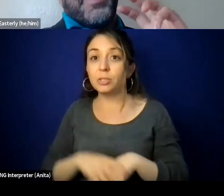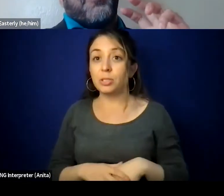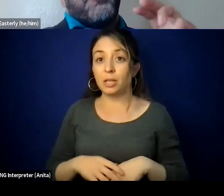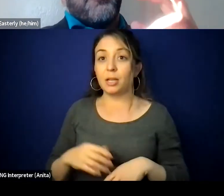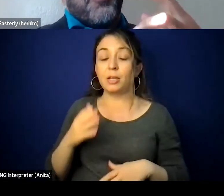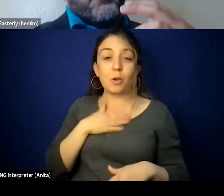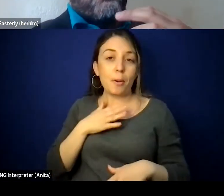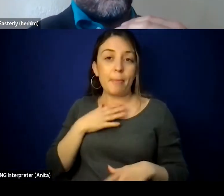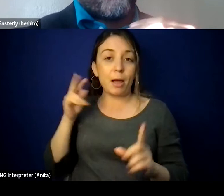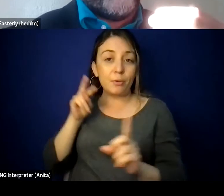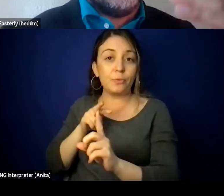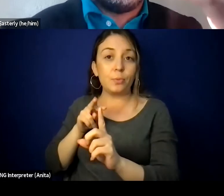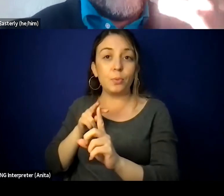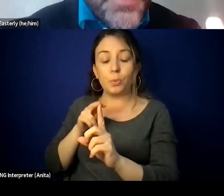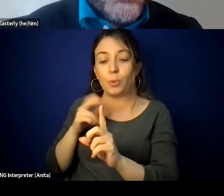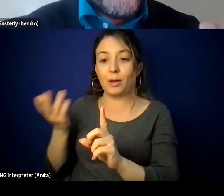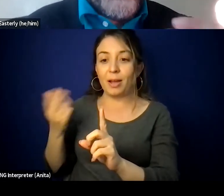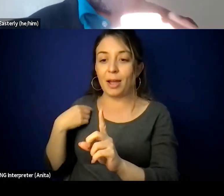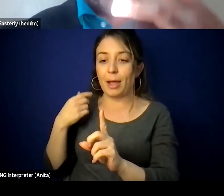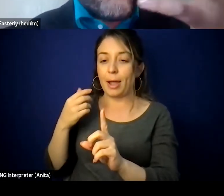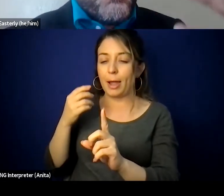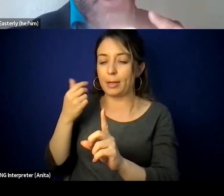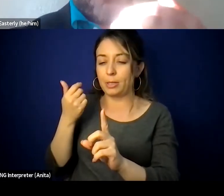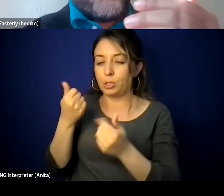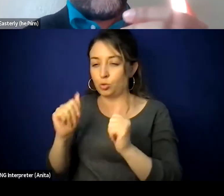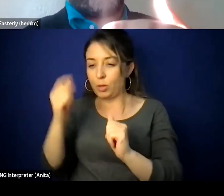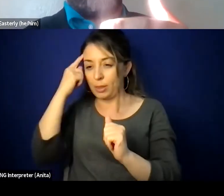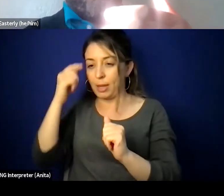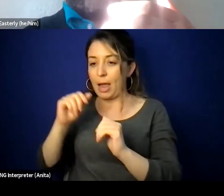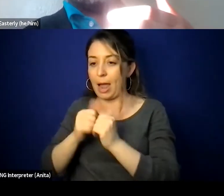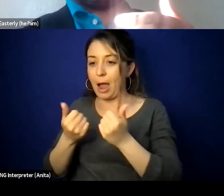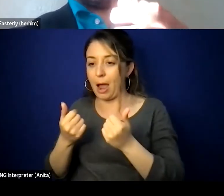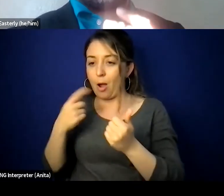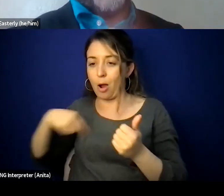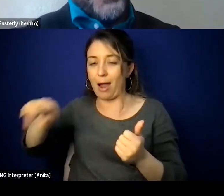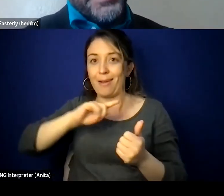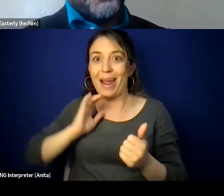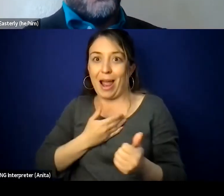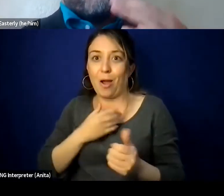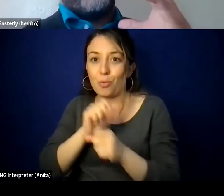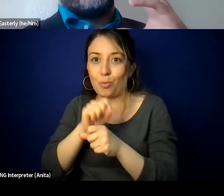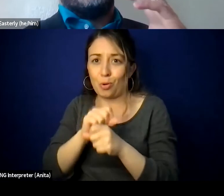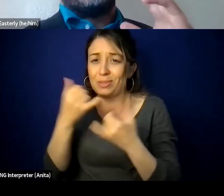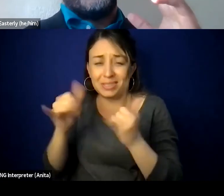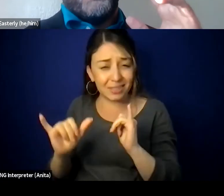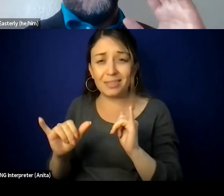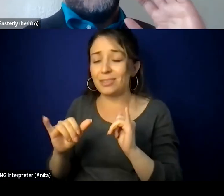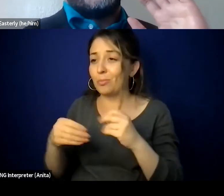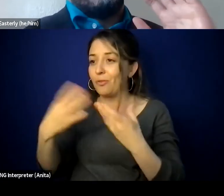think, through my way and through all of our work, we're all creating ripples and change, whether